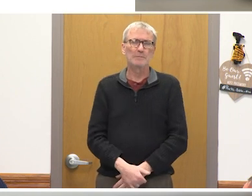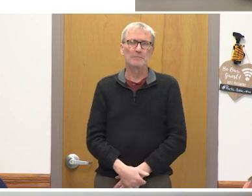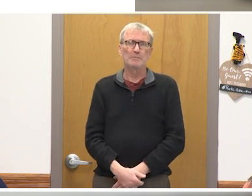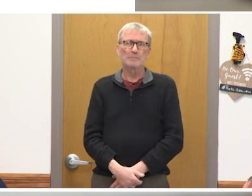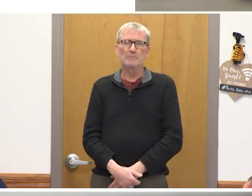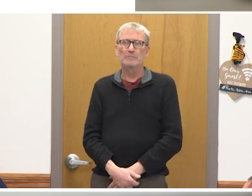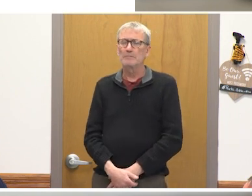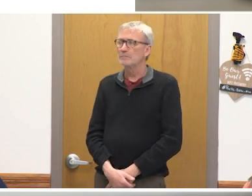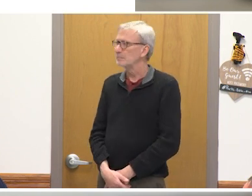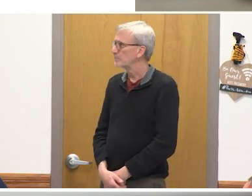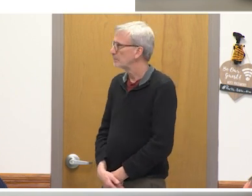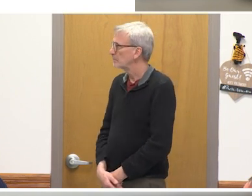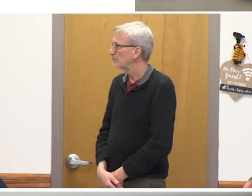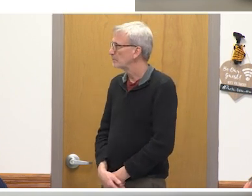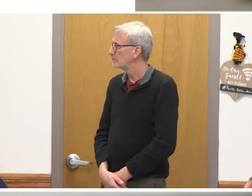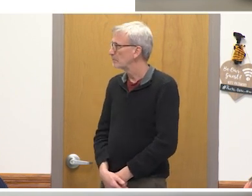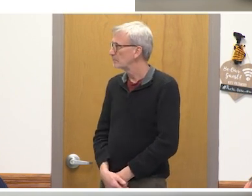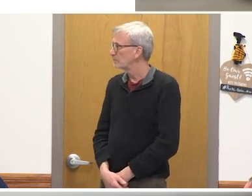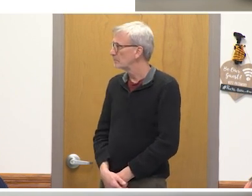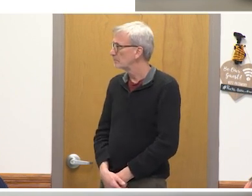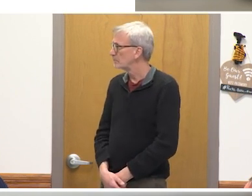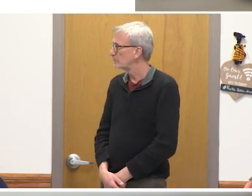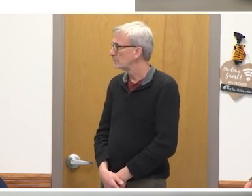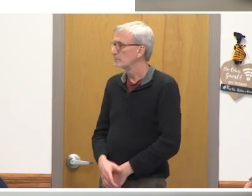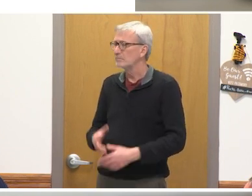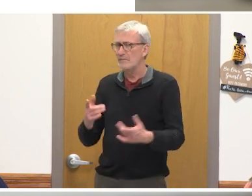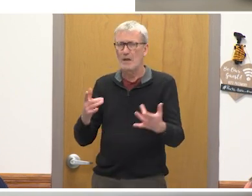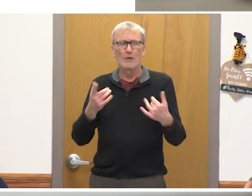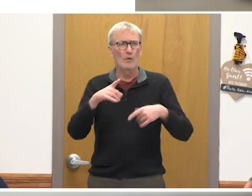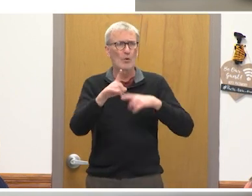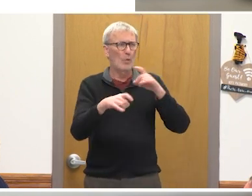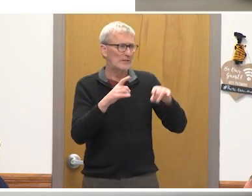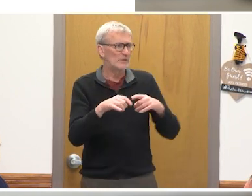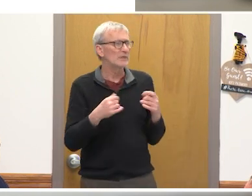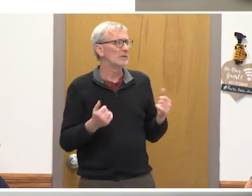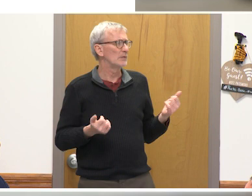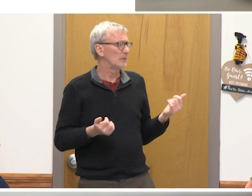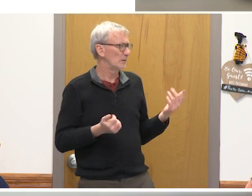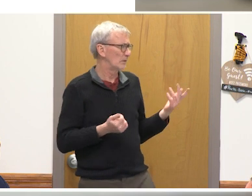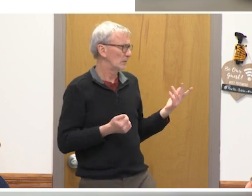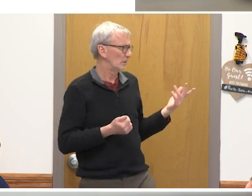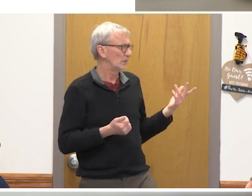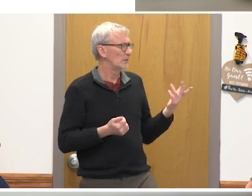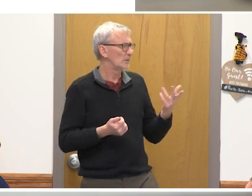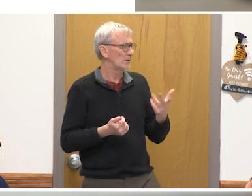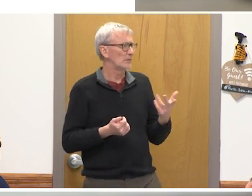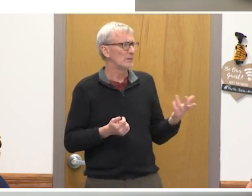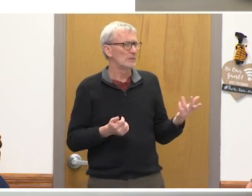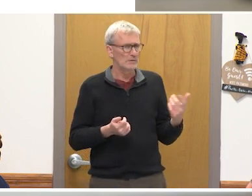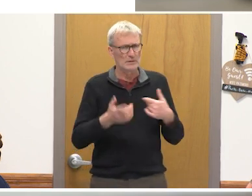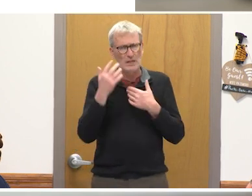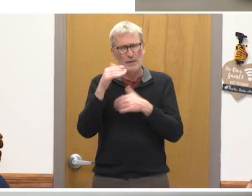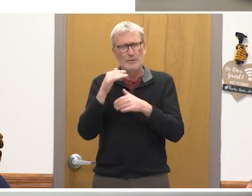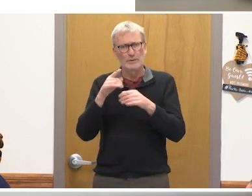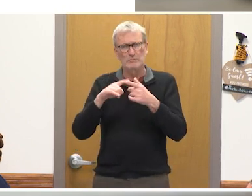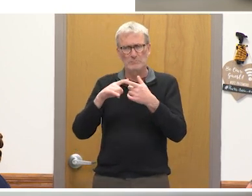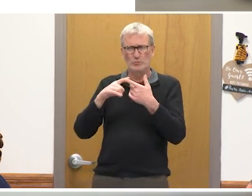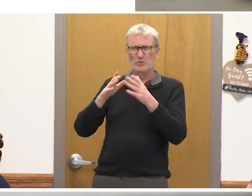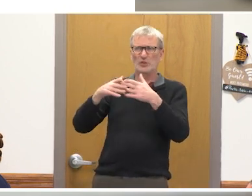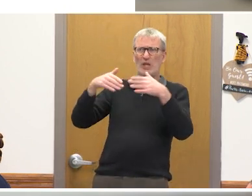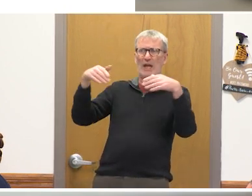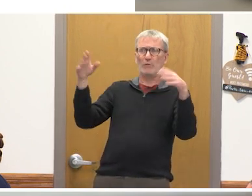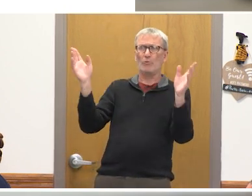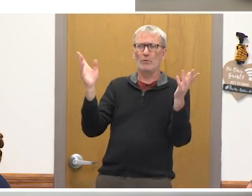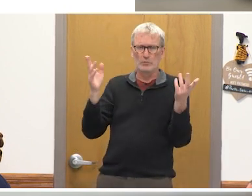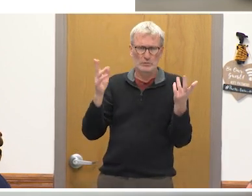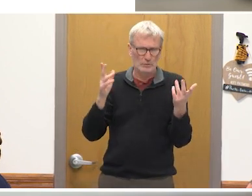So now we will take a little bit of time for questions and discussions. Like I said, if we could please keep these limited to project,